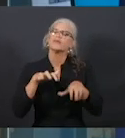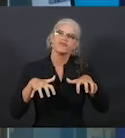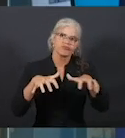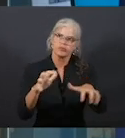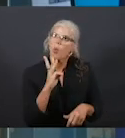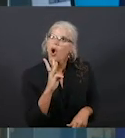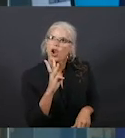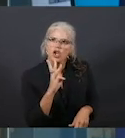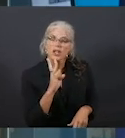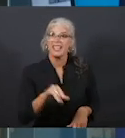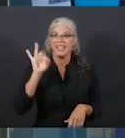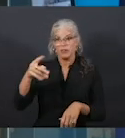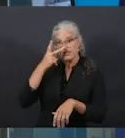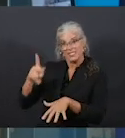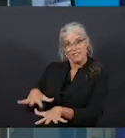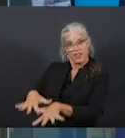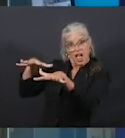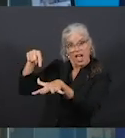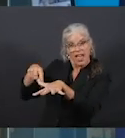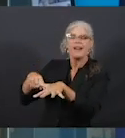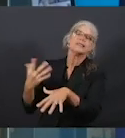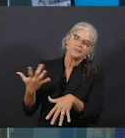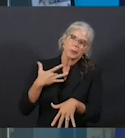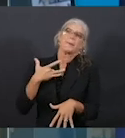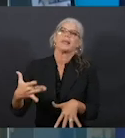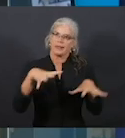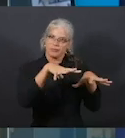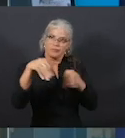going to cause power interruption. So Kevin and his team